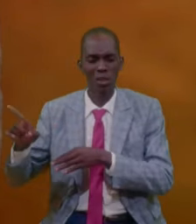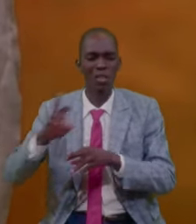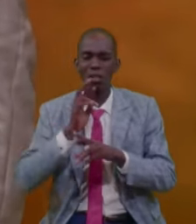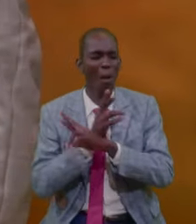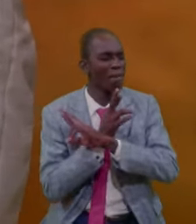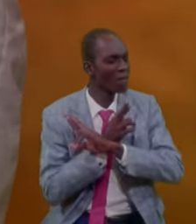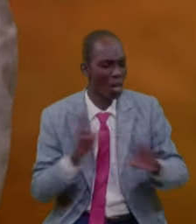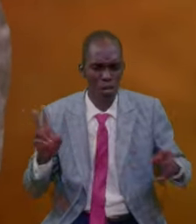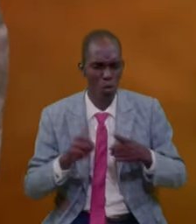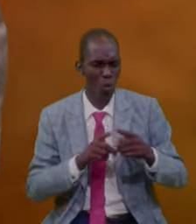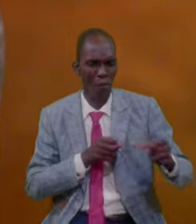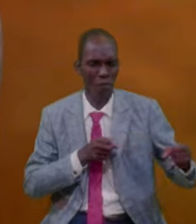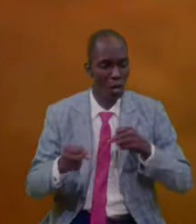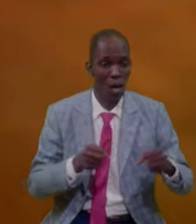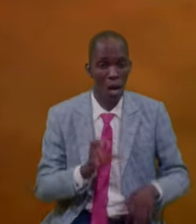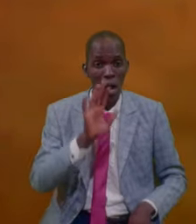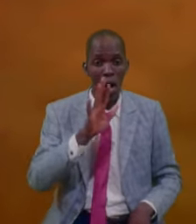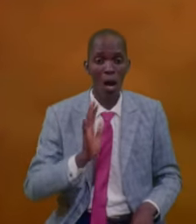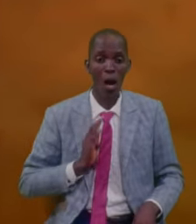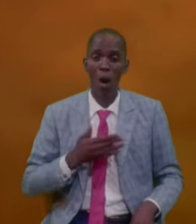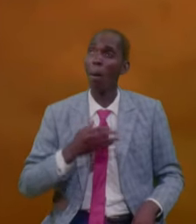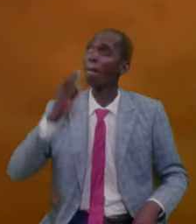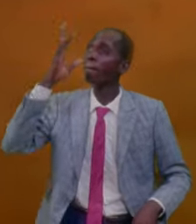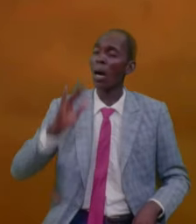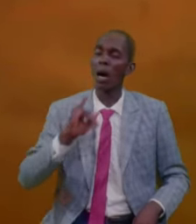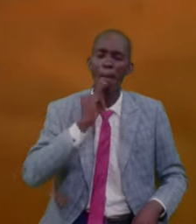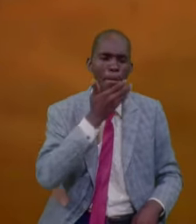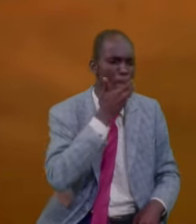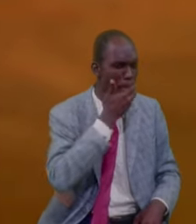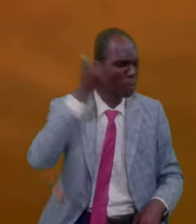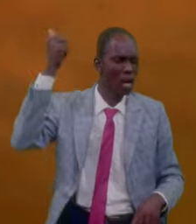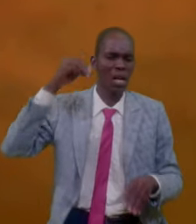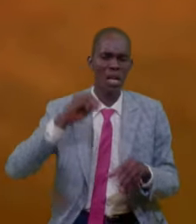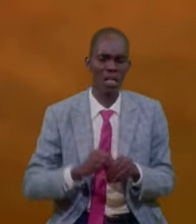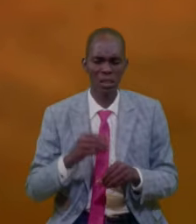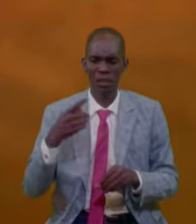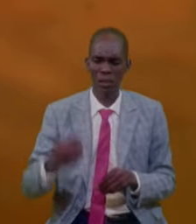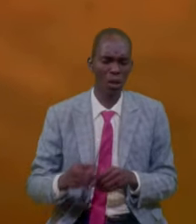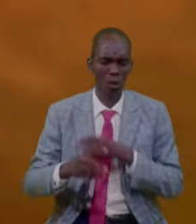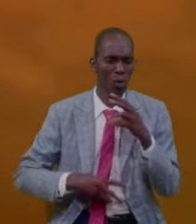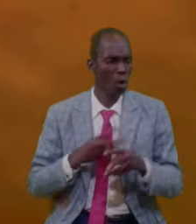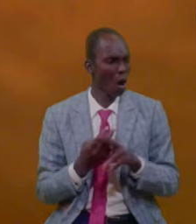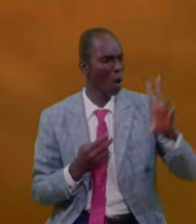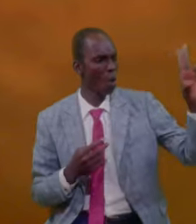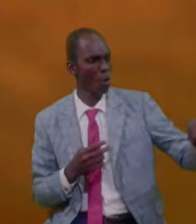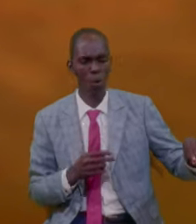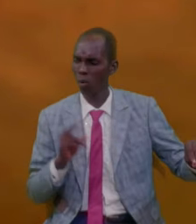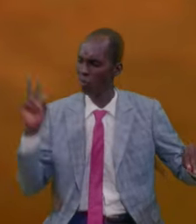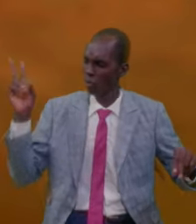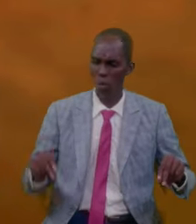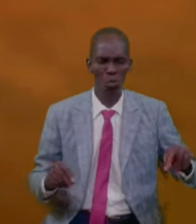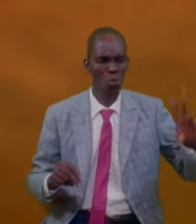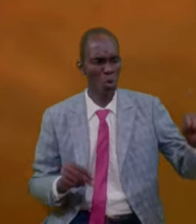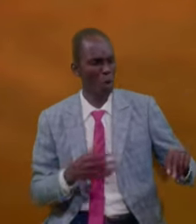our pastor is the best in the land. No! We have a pastor you have not heard. A pastor is greater, better,